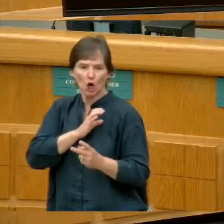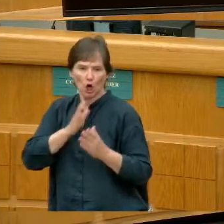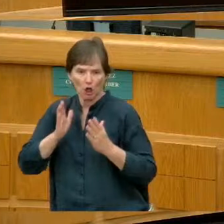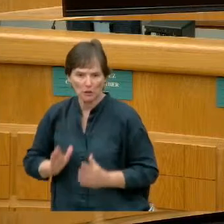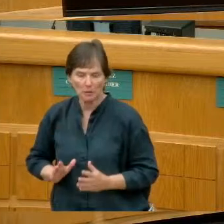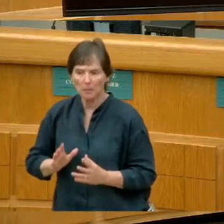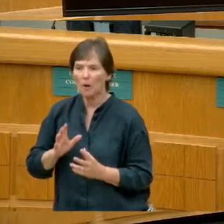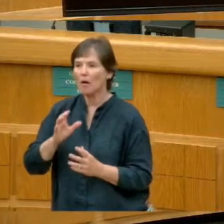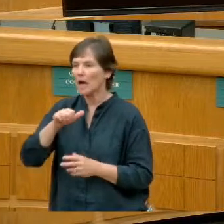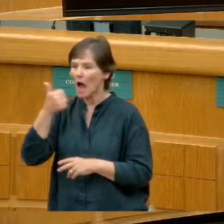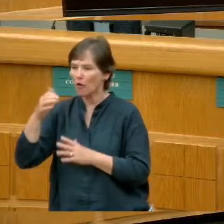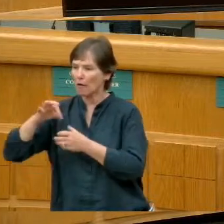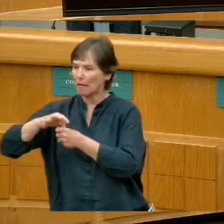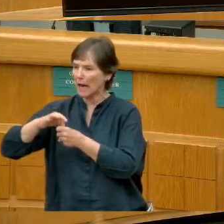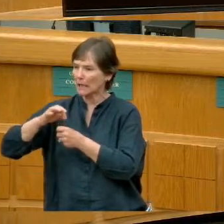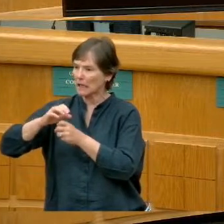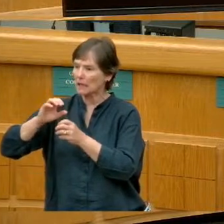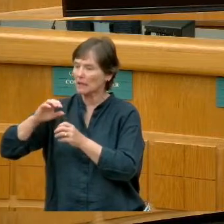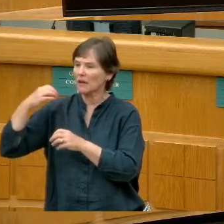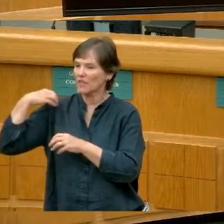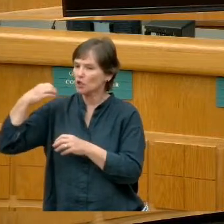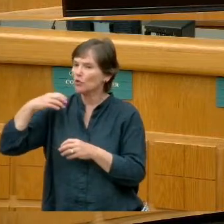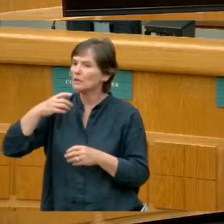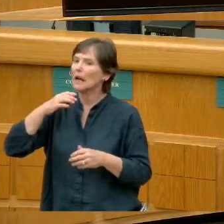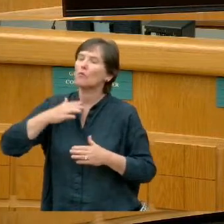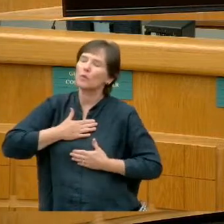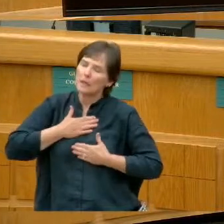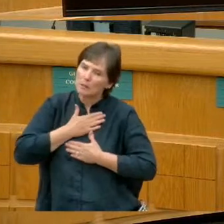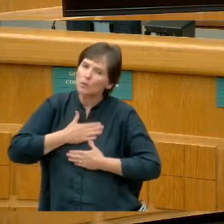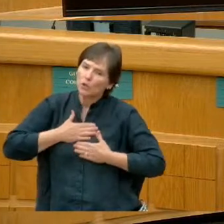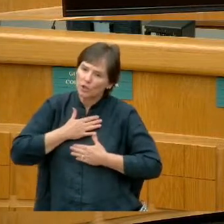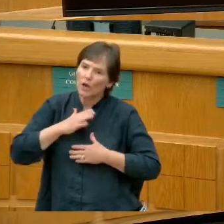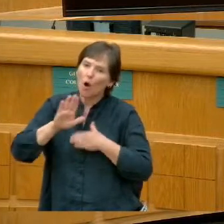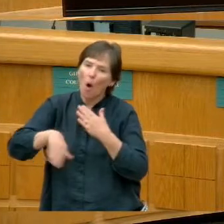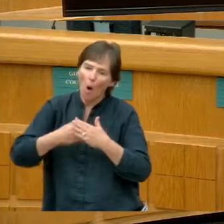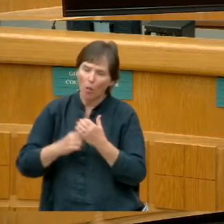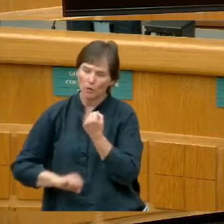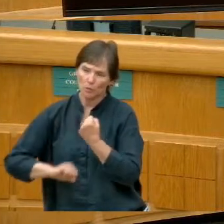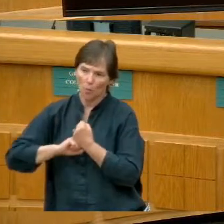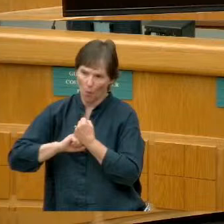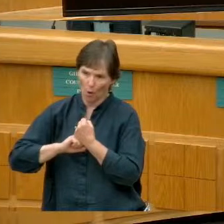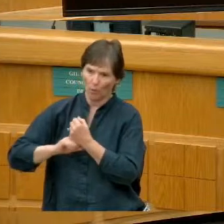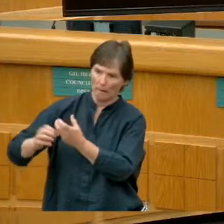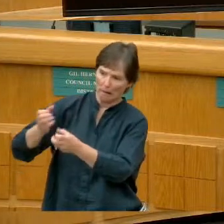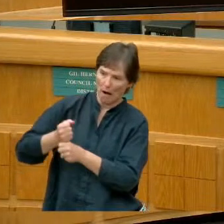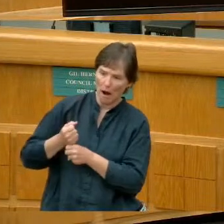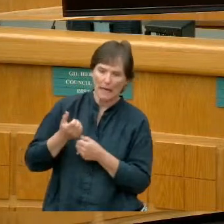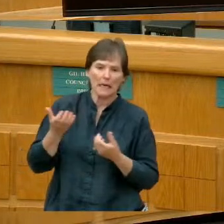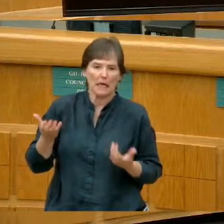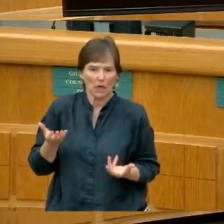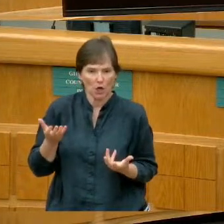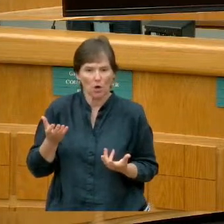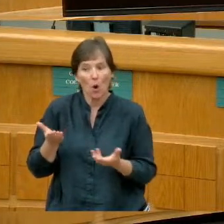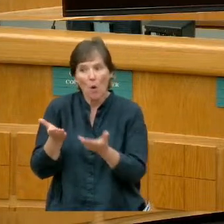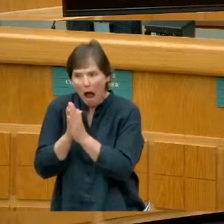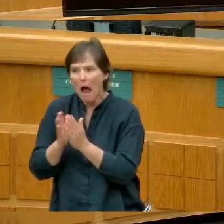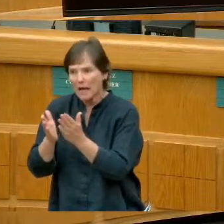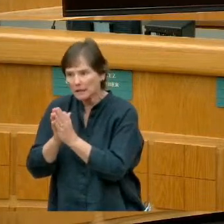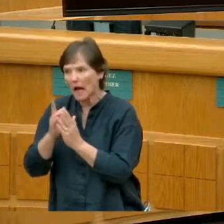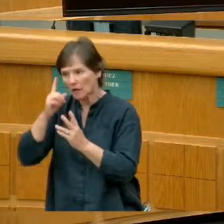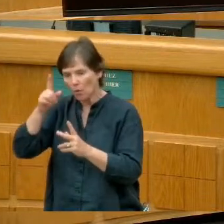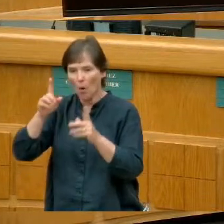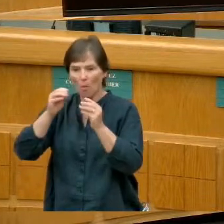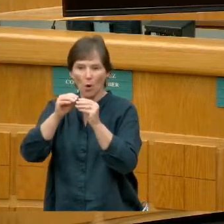all the support we've received because all the resources that we've asked for, we have had some success this week